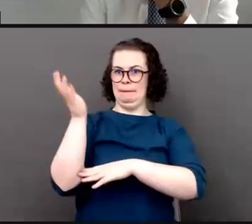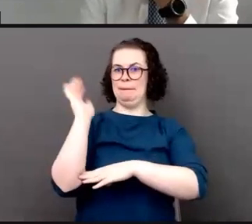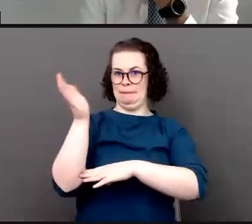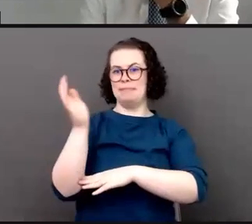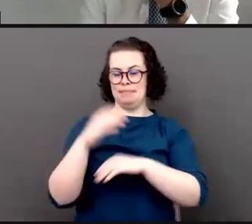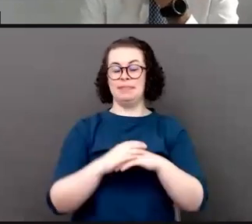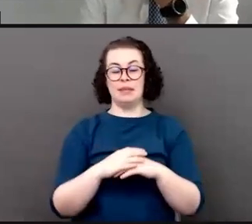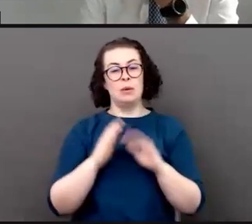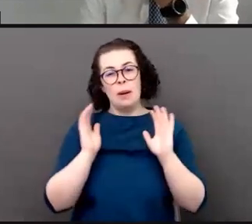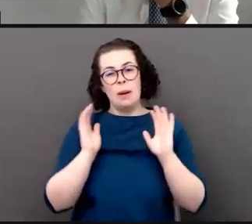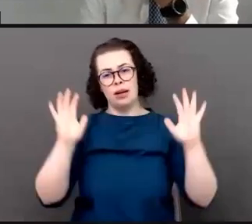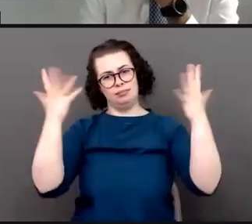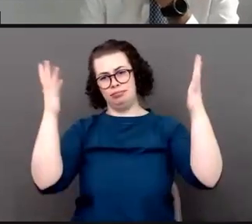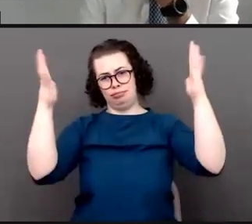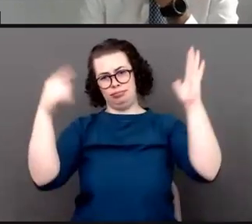this standard.